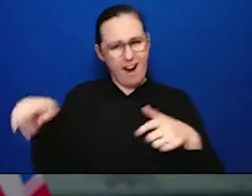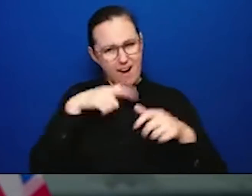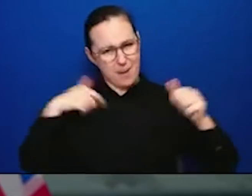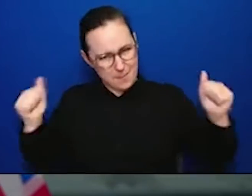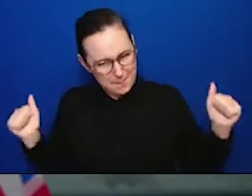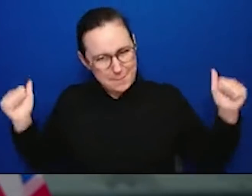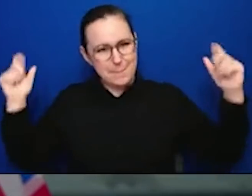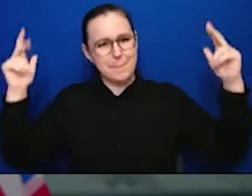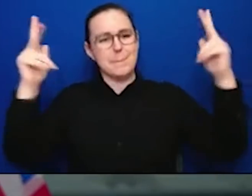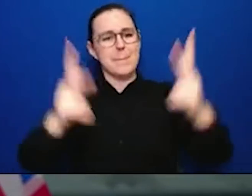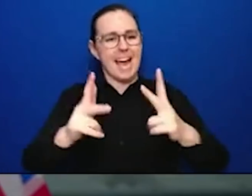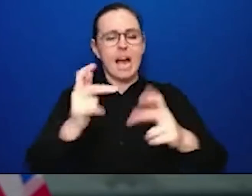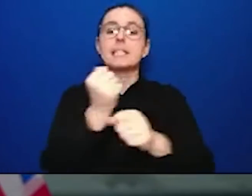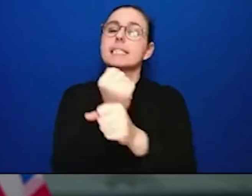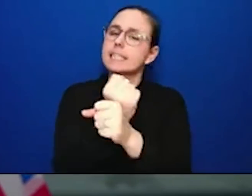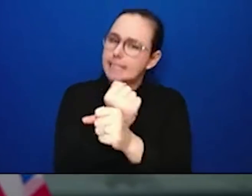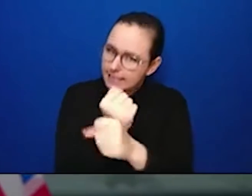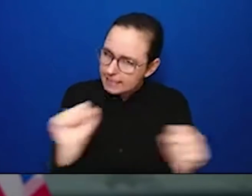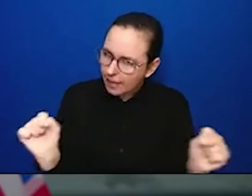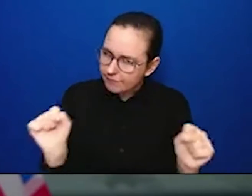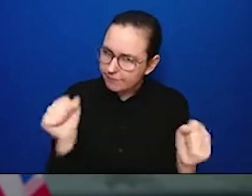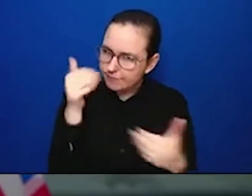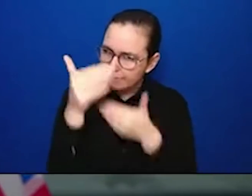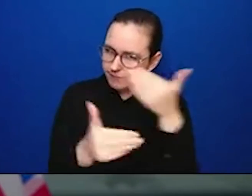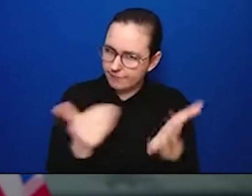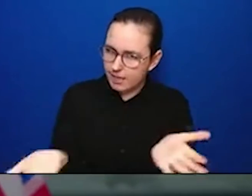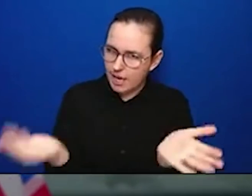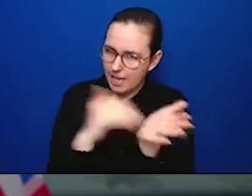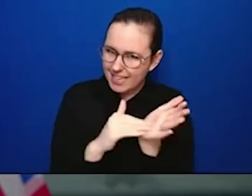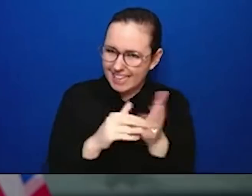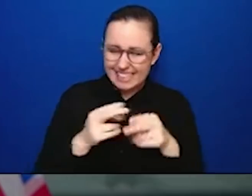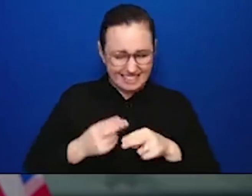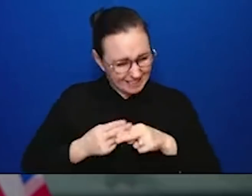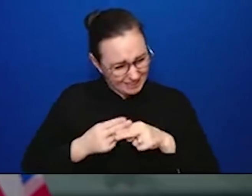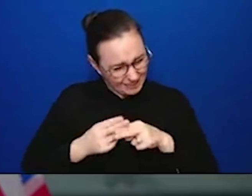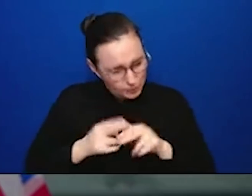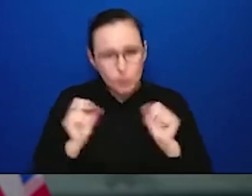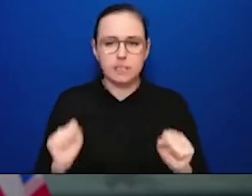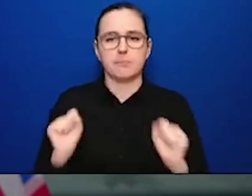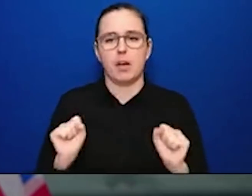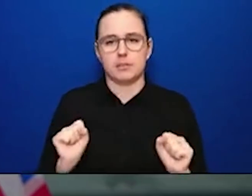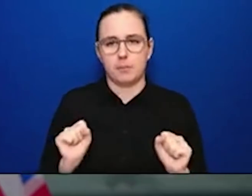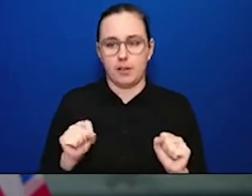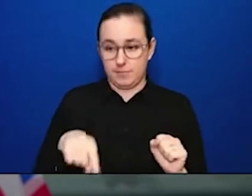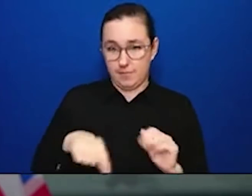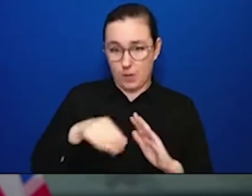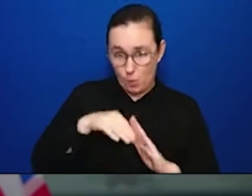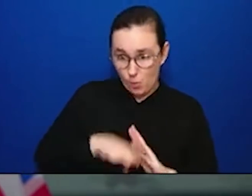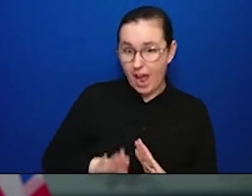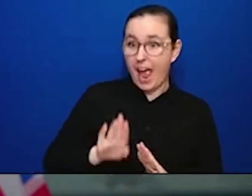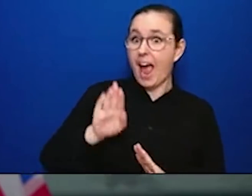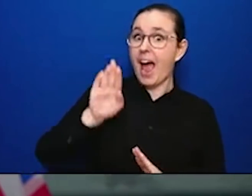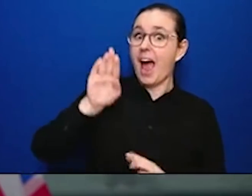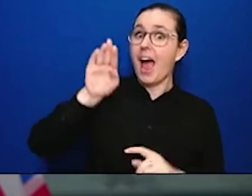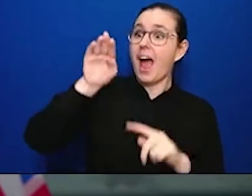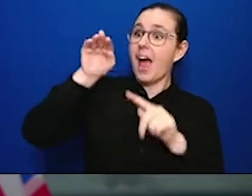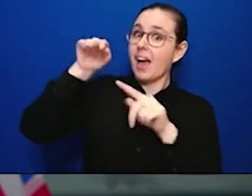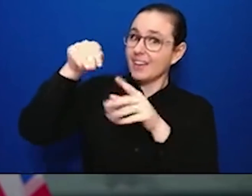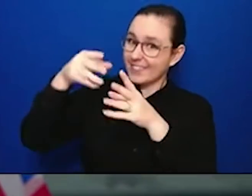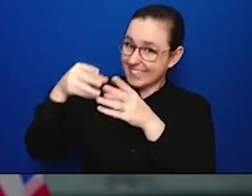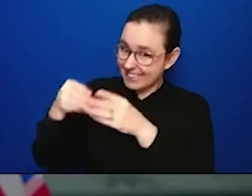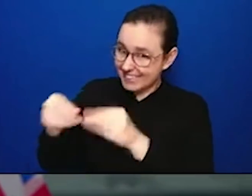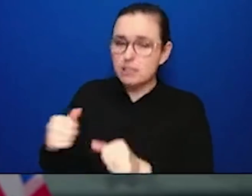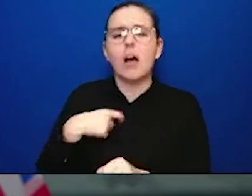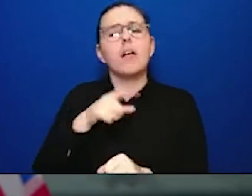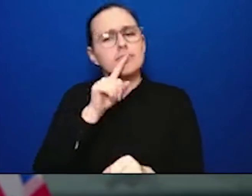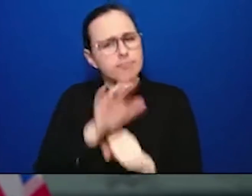safe activities in gyms as soon as possible, as soon as this wave passes. And I'm committed to that. I know that my